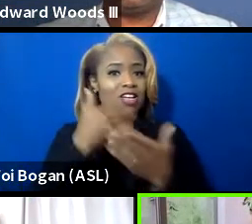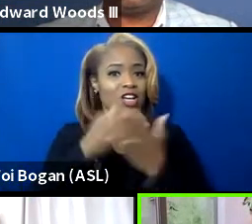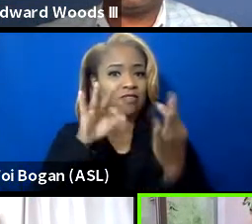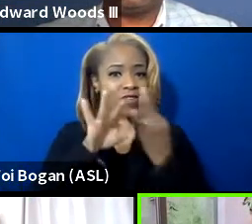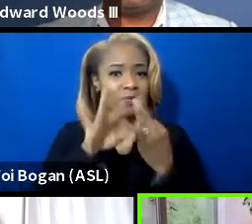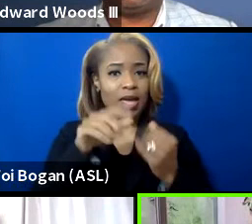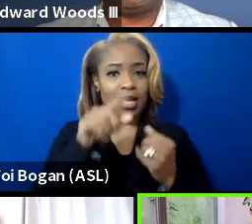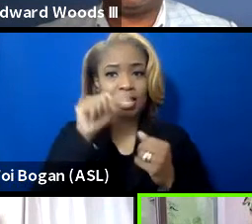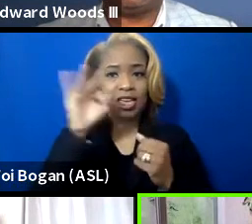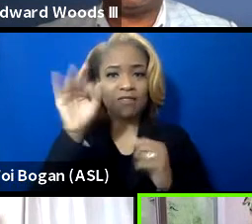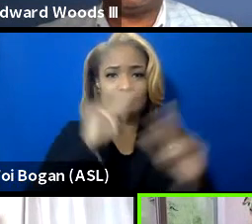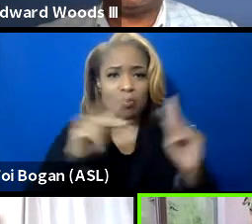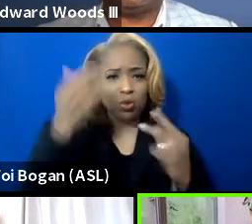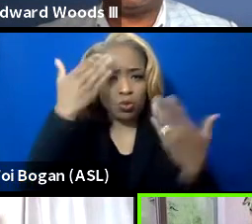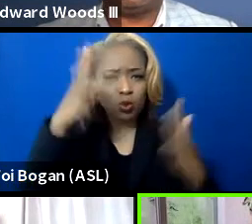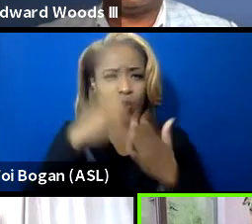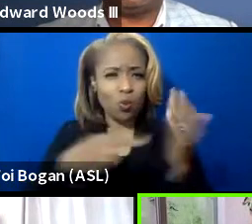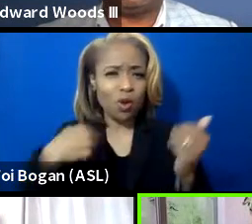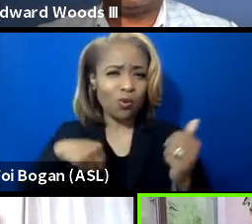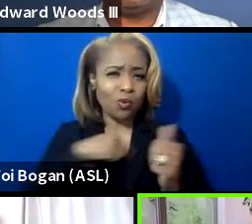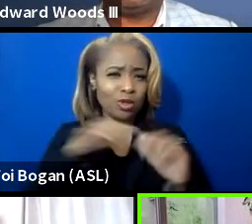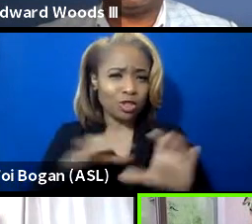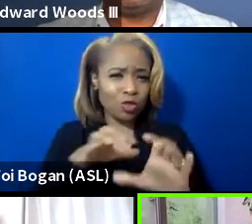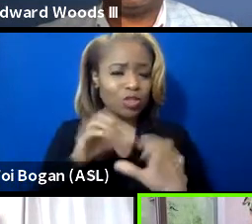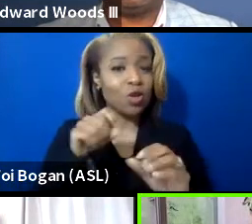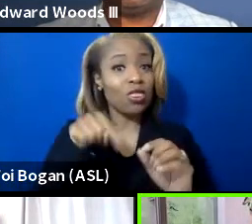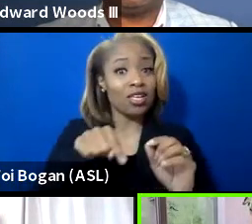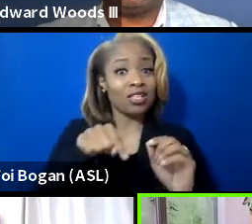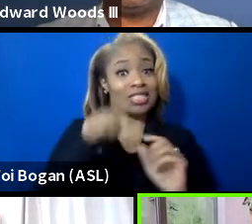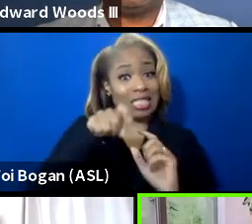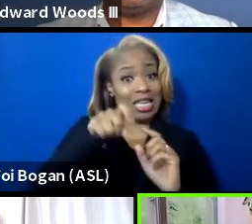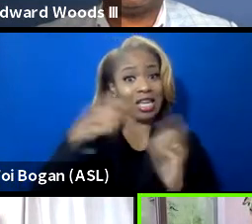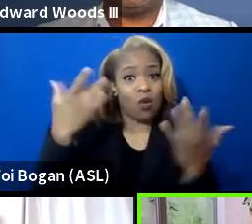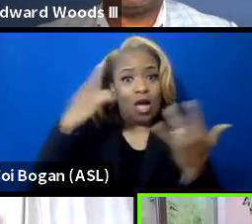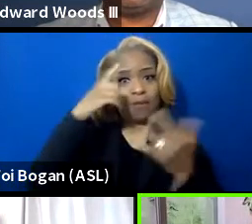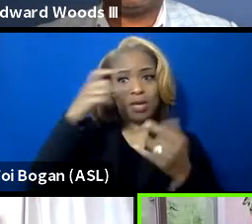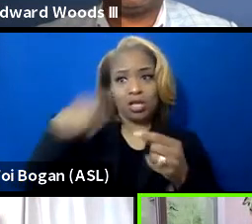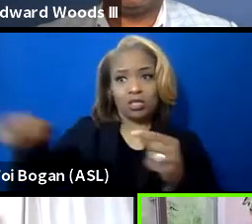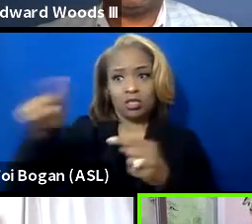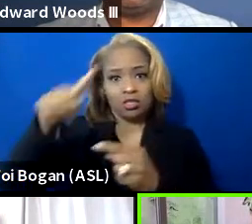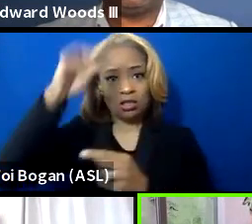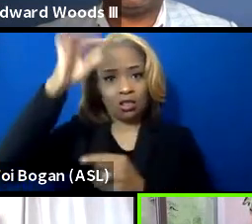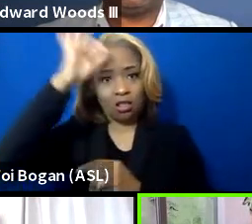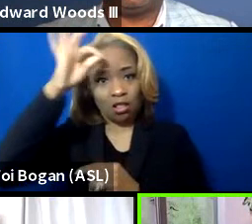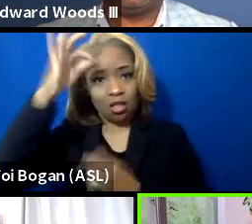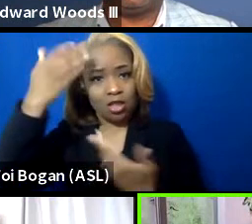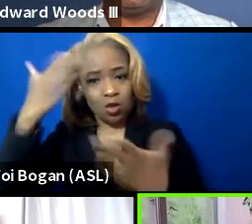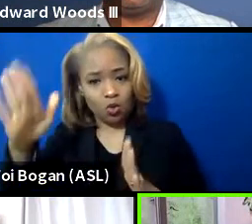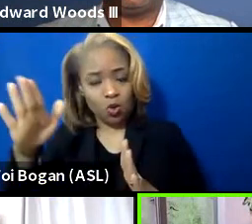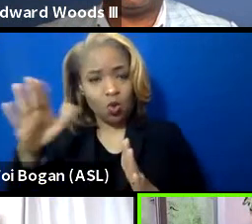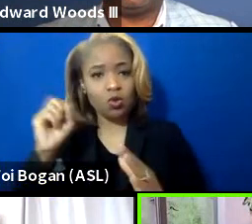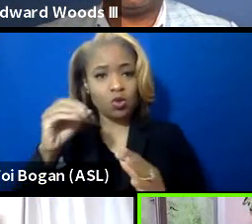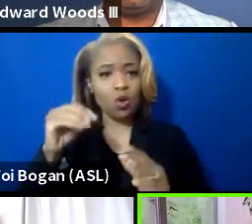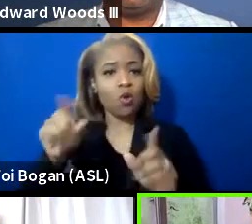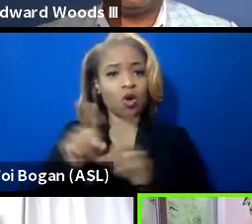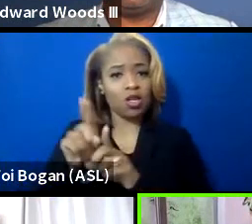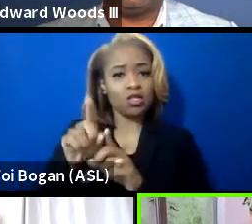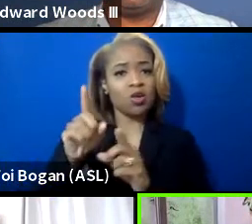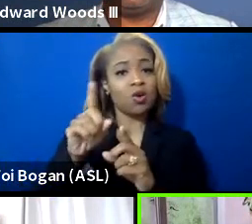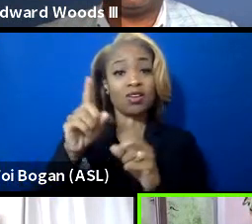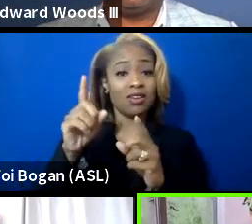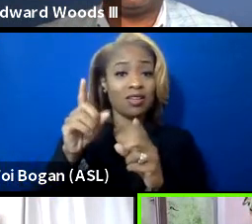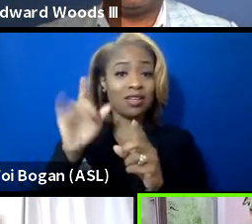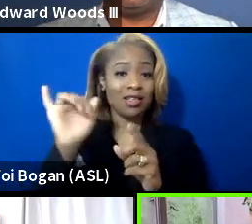what we're doing. And so this is a necessity driven by the lack of awareness. And, to Dustin's point, it is within the